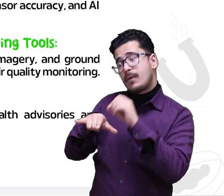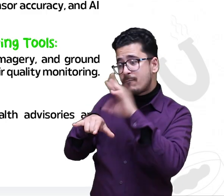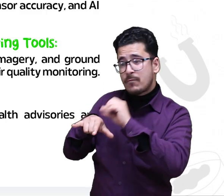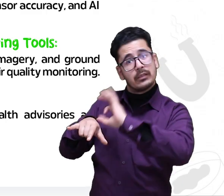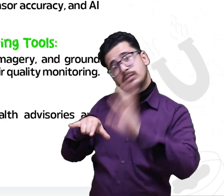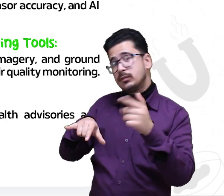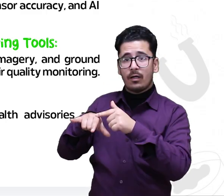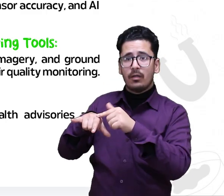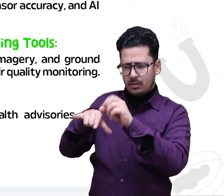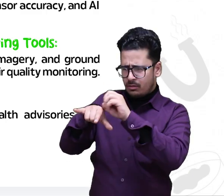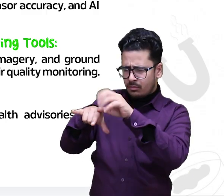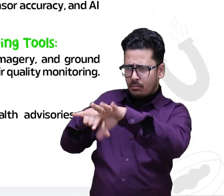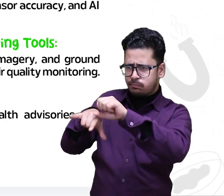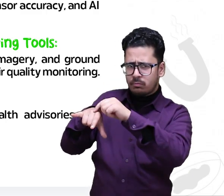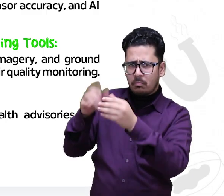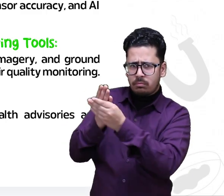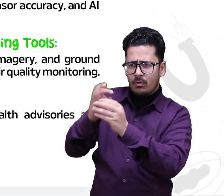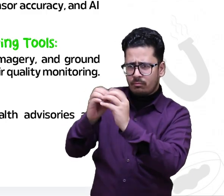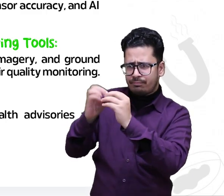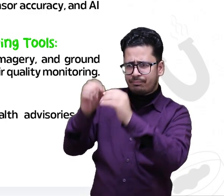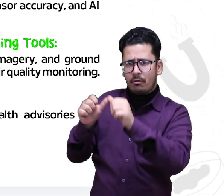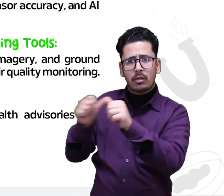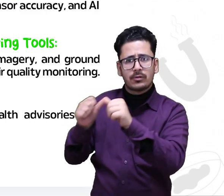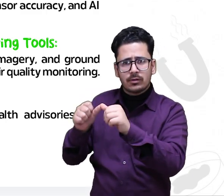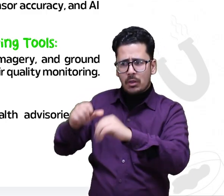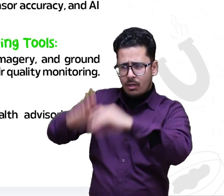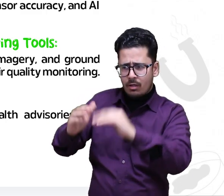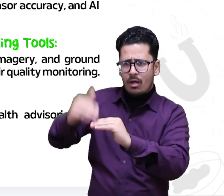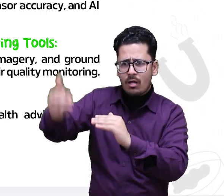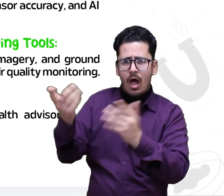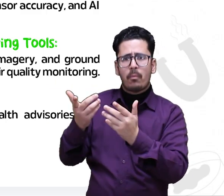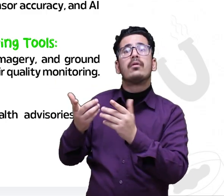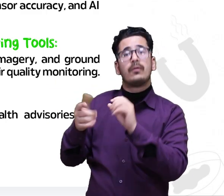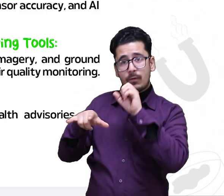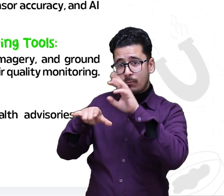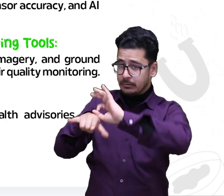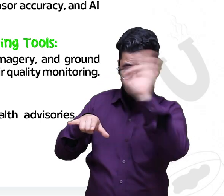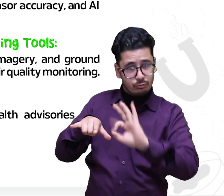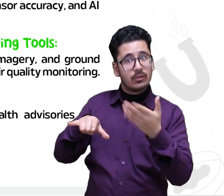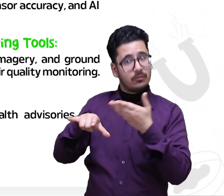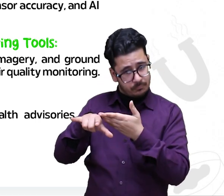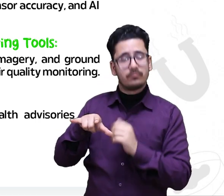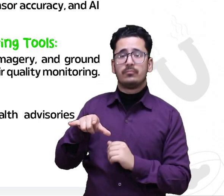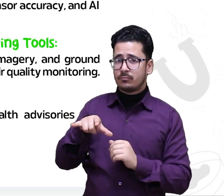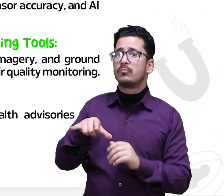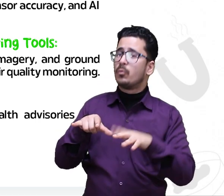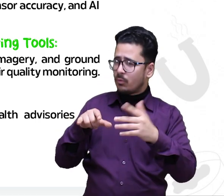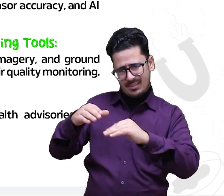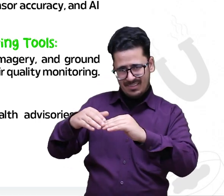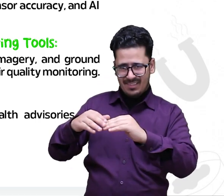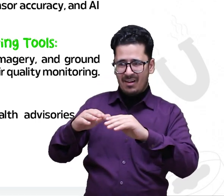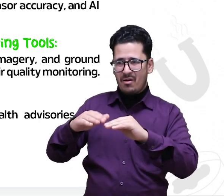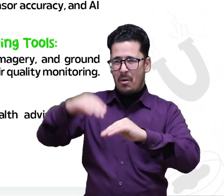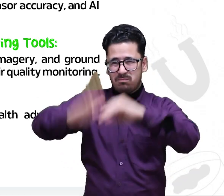of industrial projects or urban development on air quality, both before and after